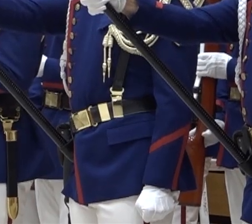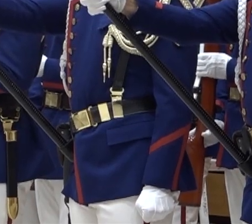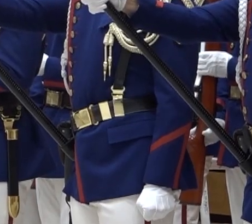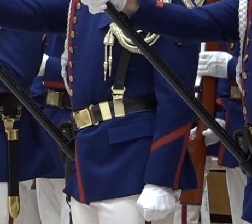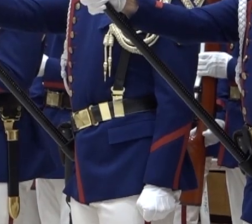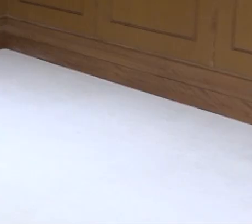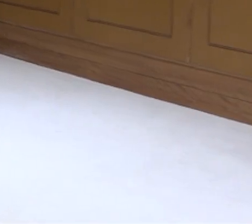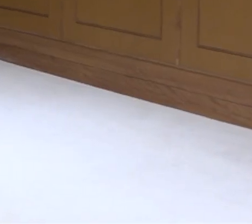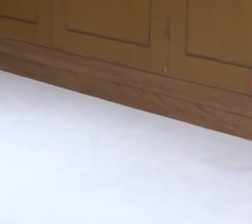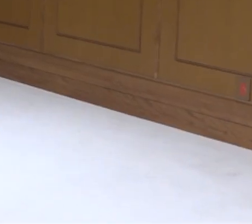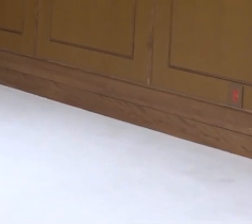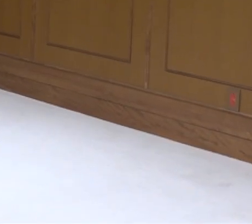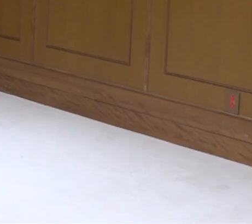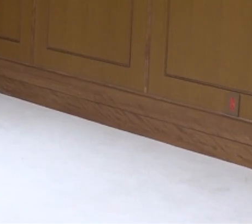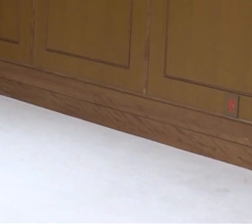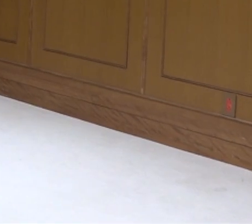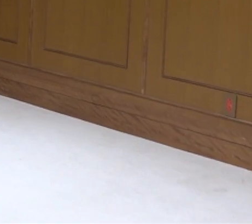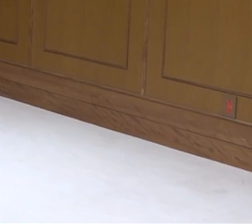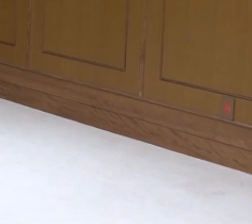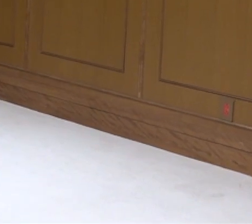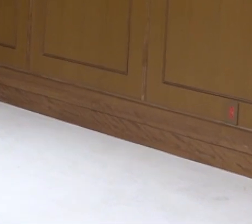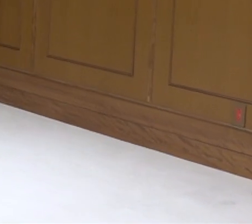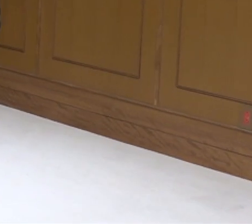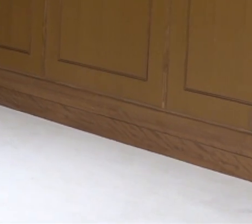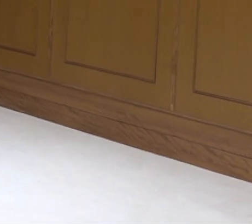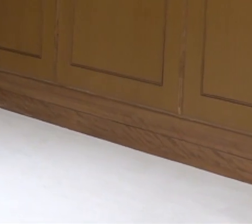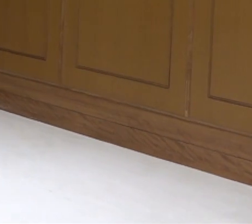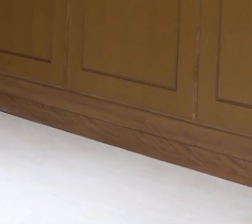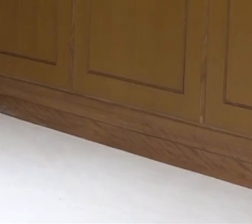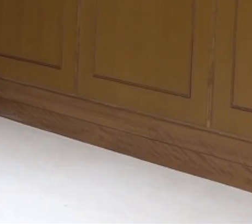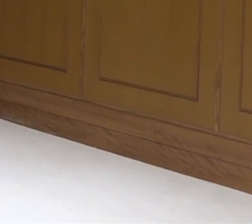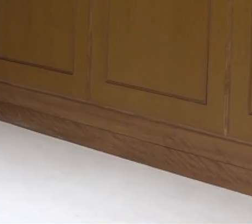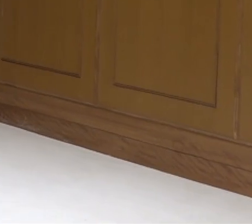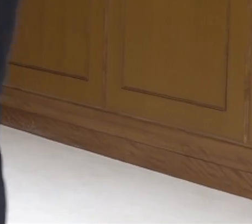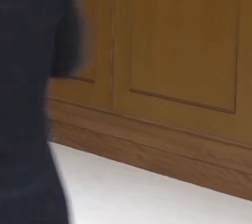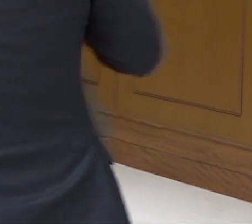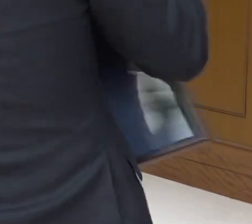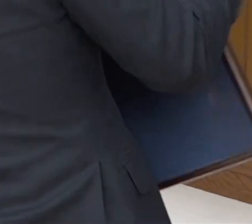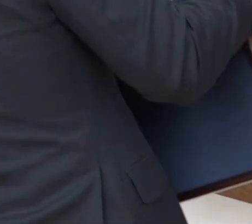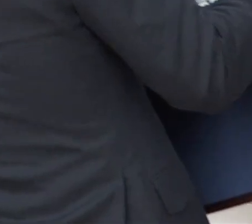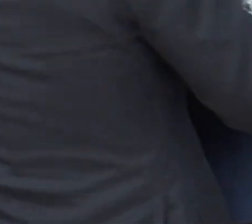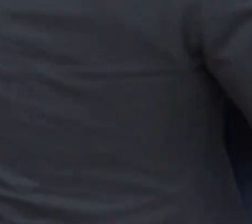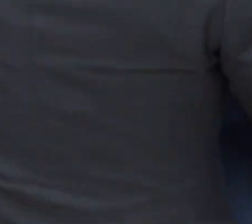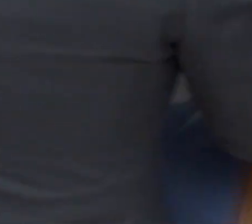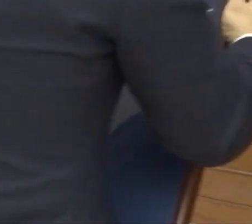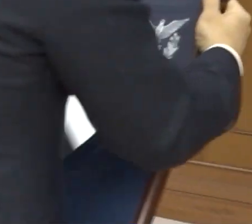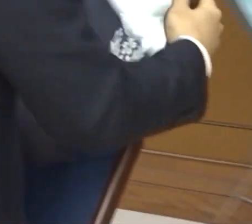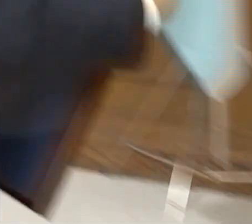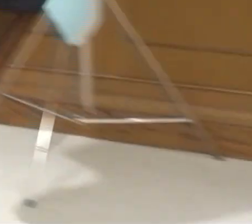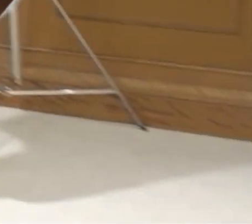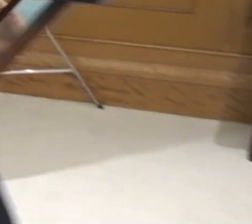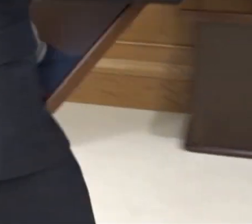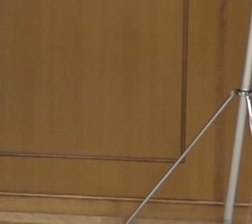Minister Koizumi emphasized that Fiji is an important partner for Japan, as both nations